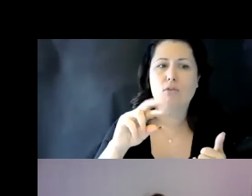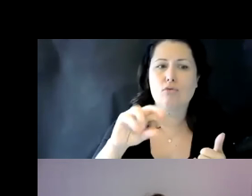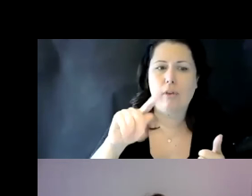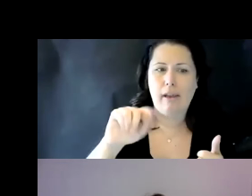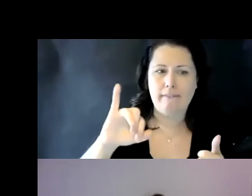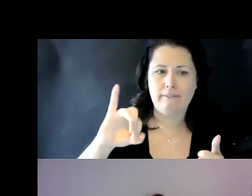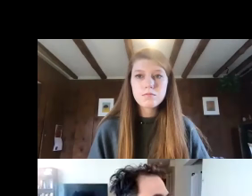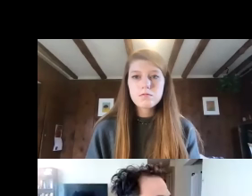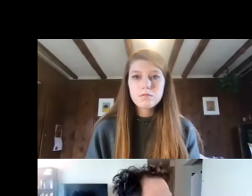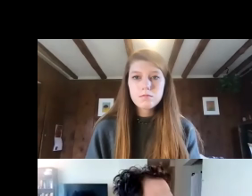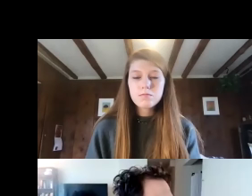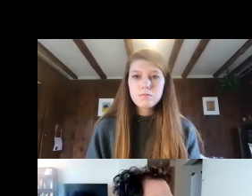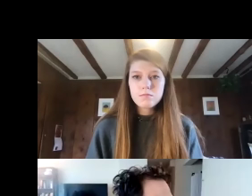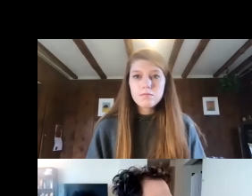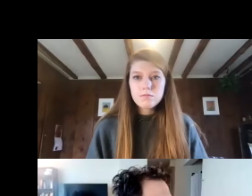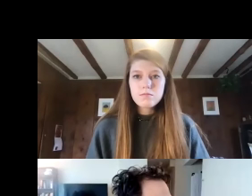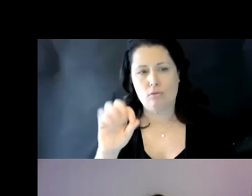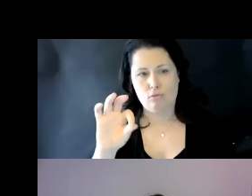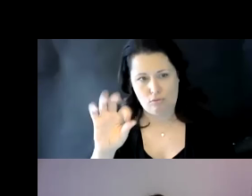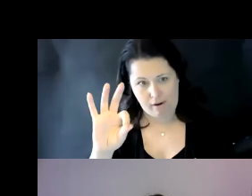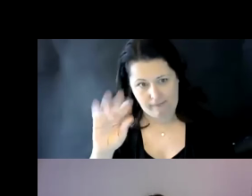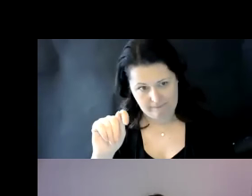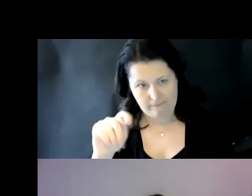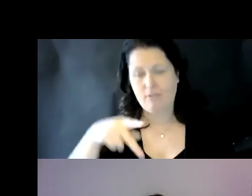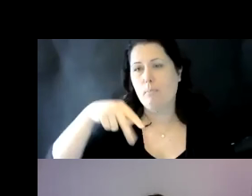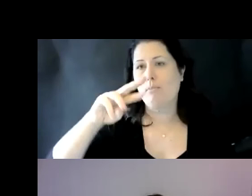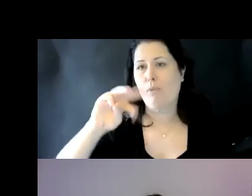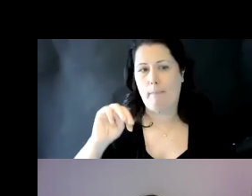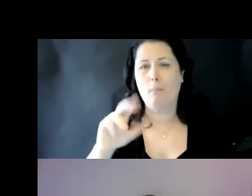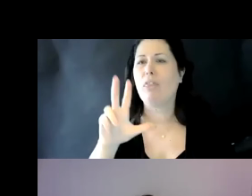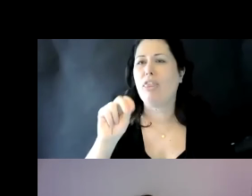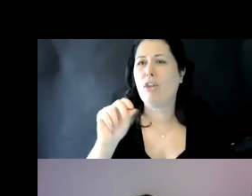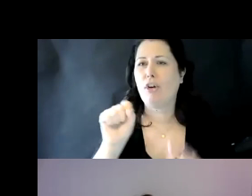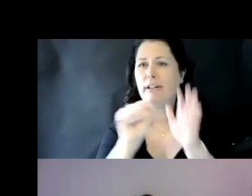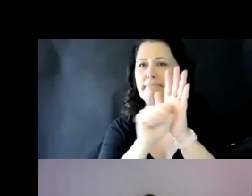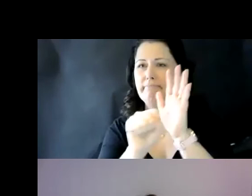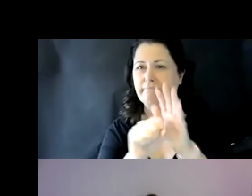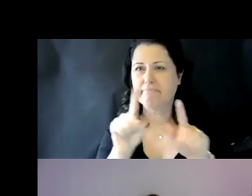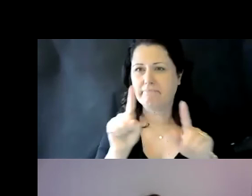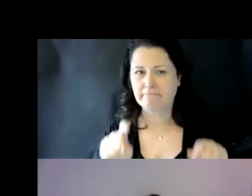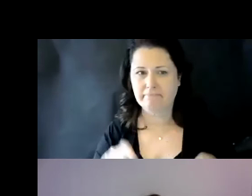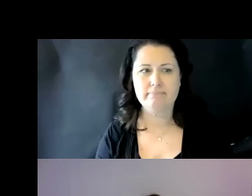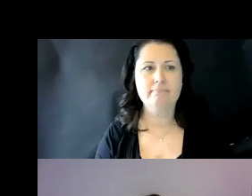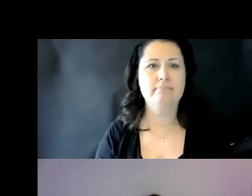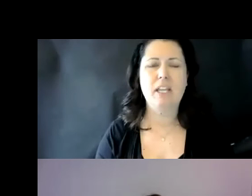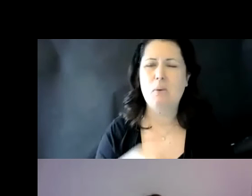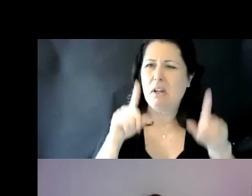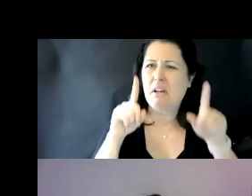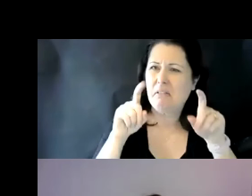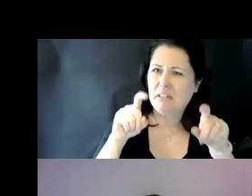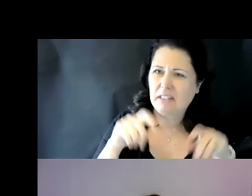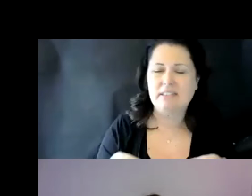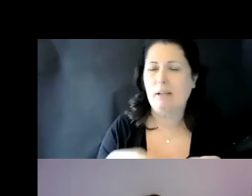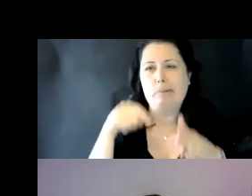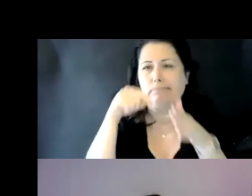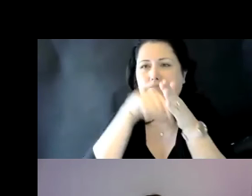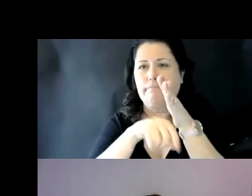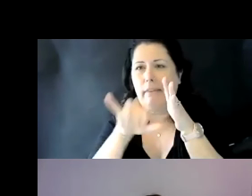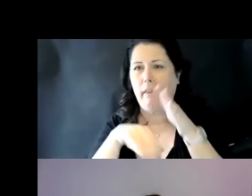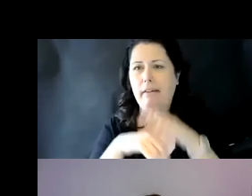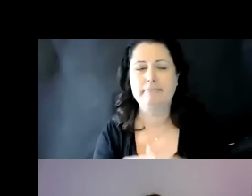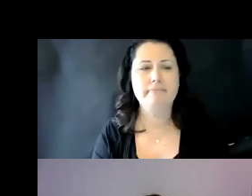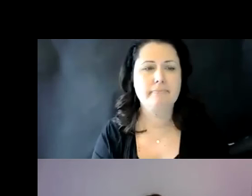30 questions, 30 indicators. We then did the psychometric testing. I won't go to the details of that,